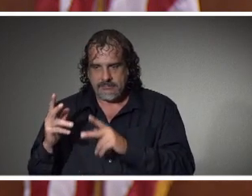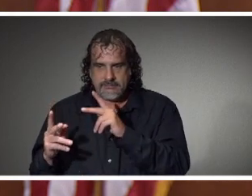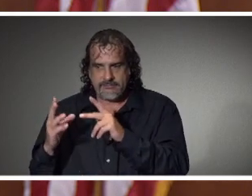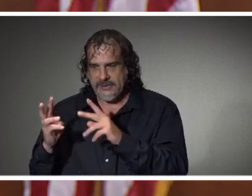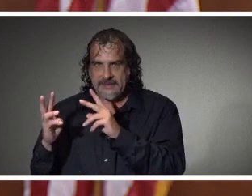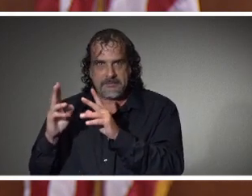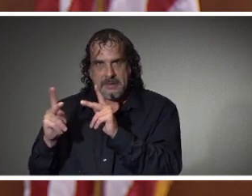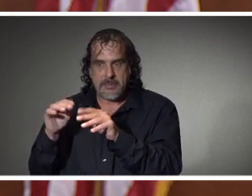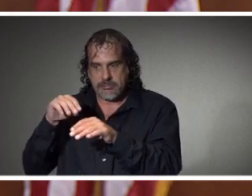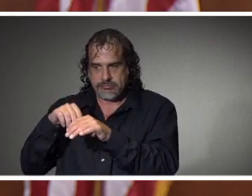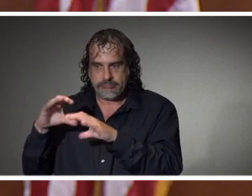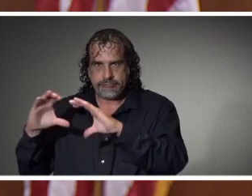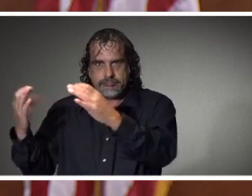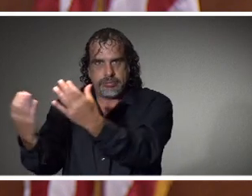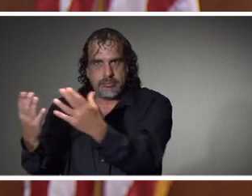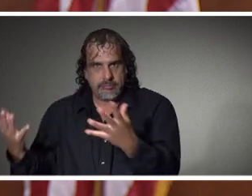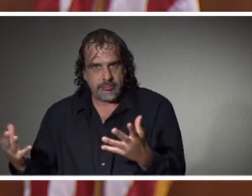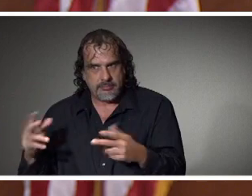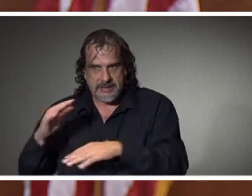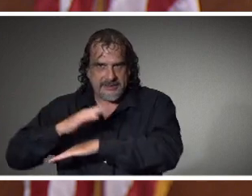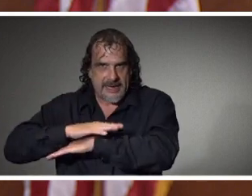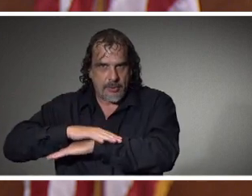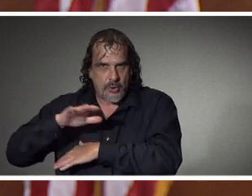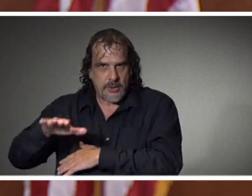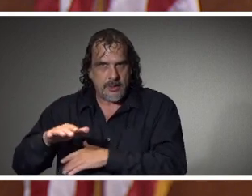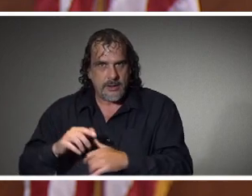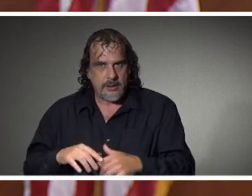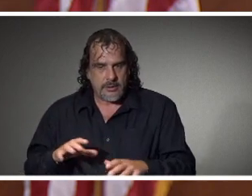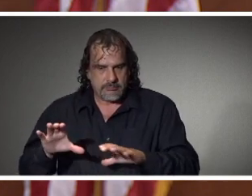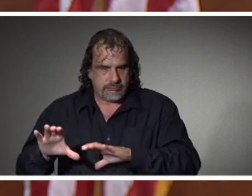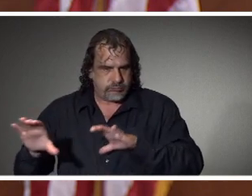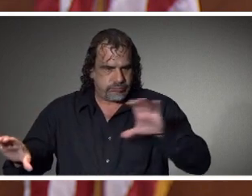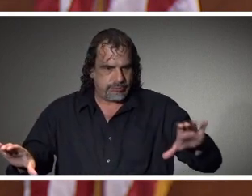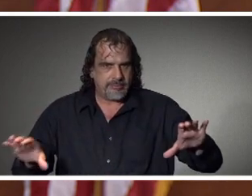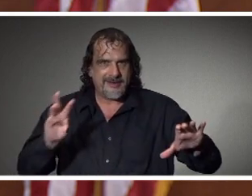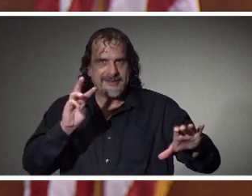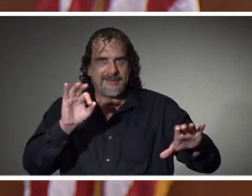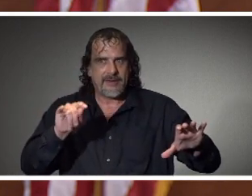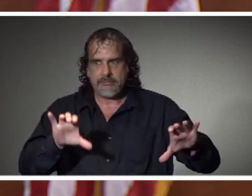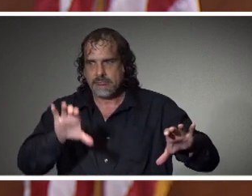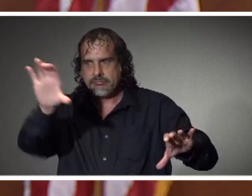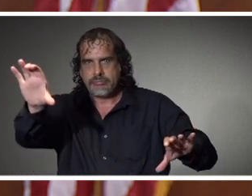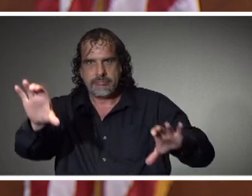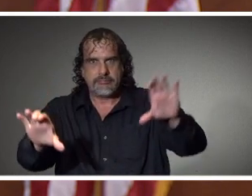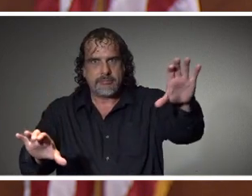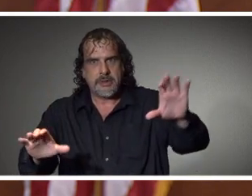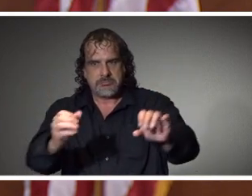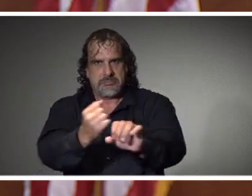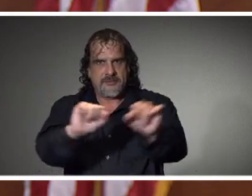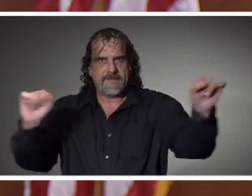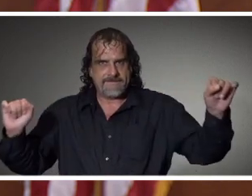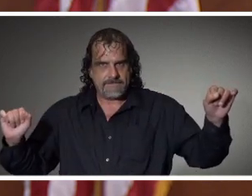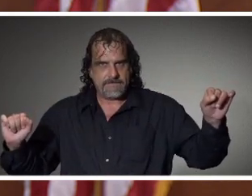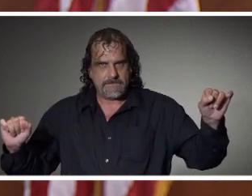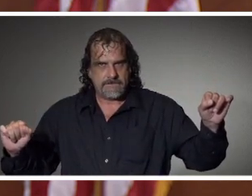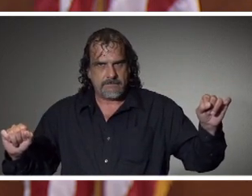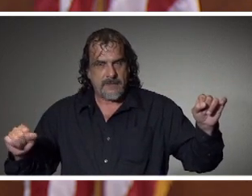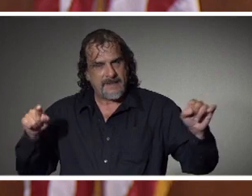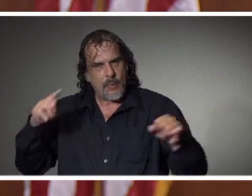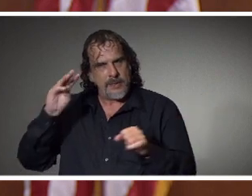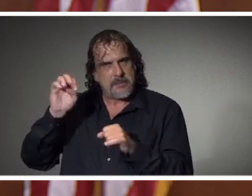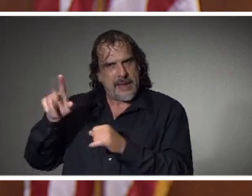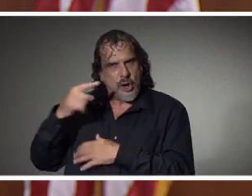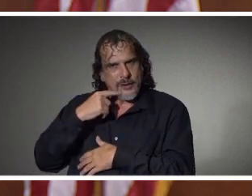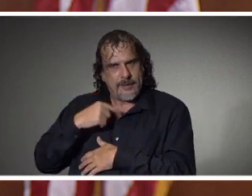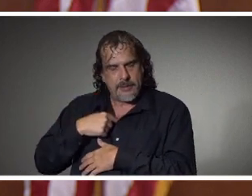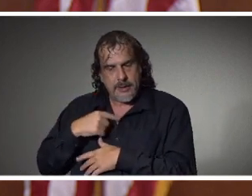table, and you're able to get 6 feet apart, and it seems like a relatively safe environment. This is what he's telling me.